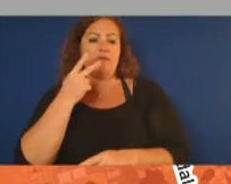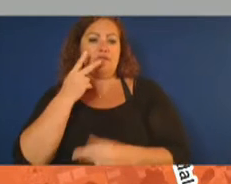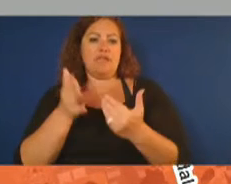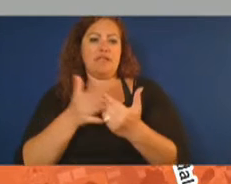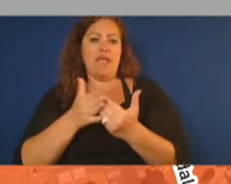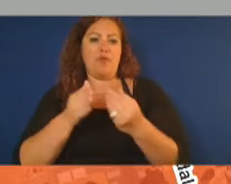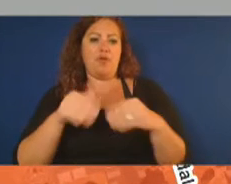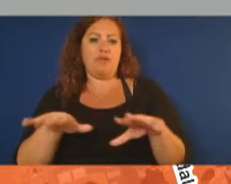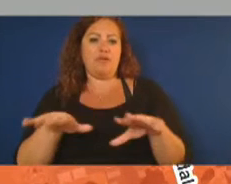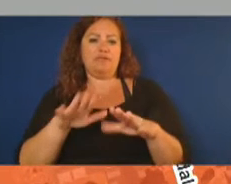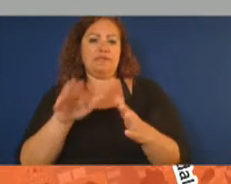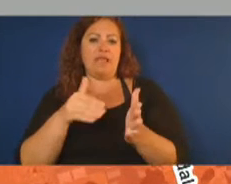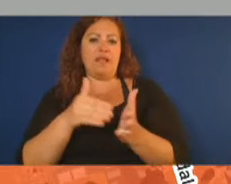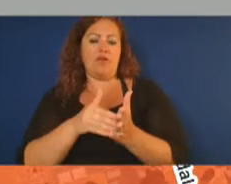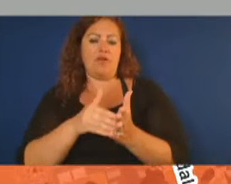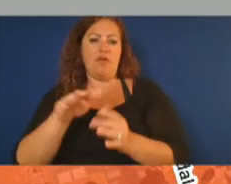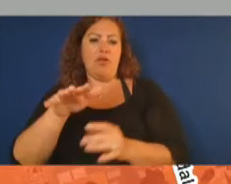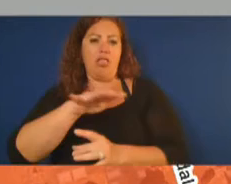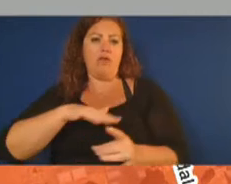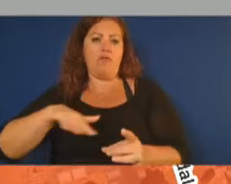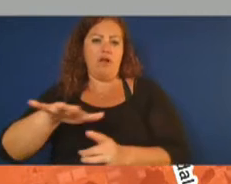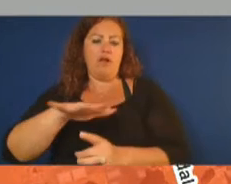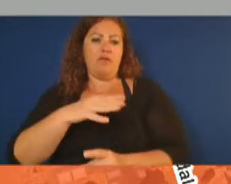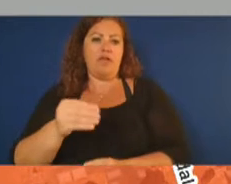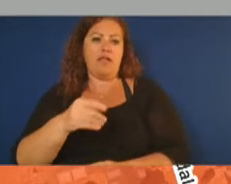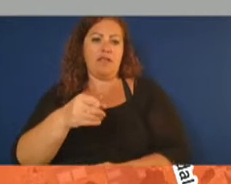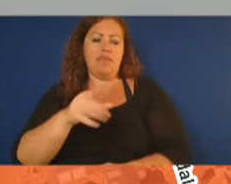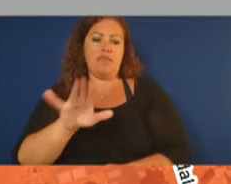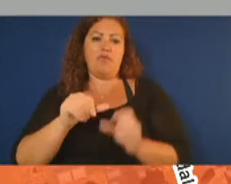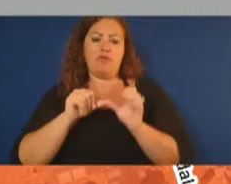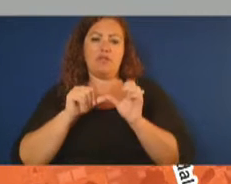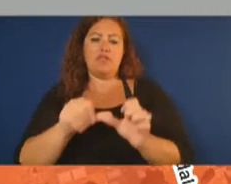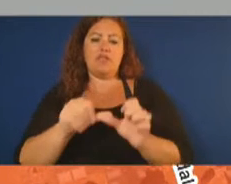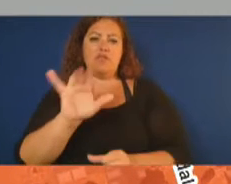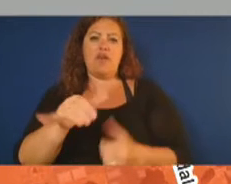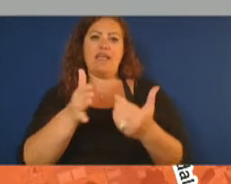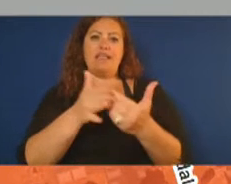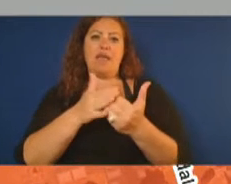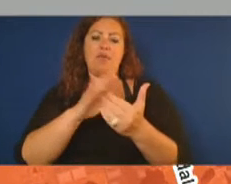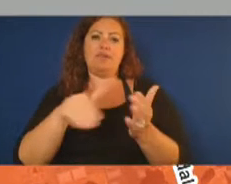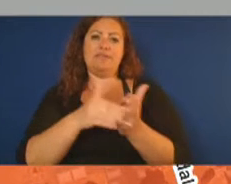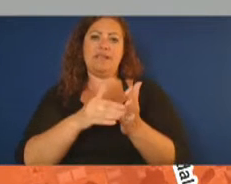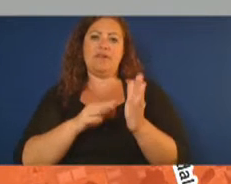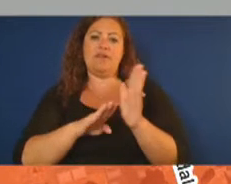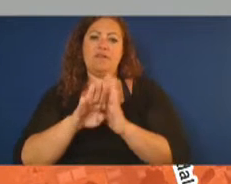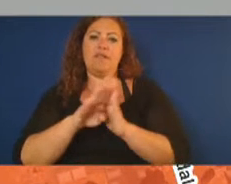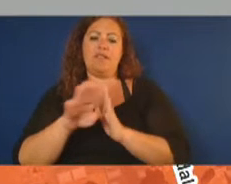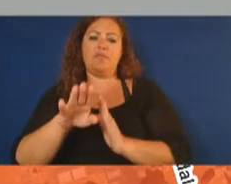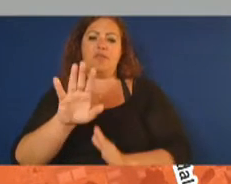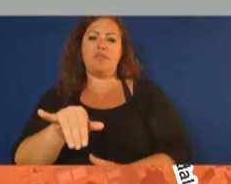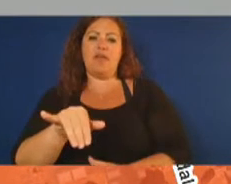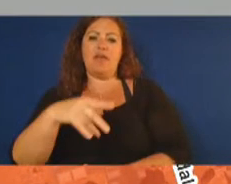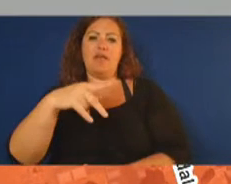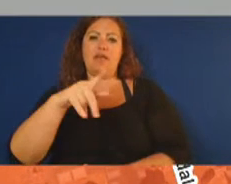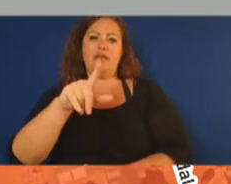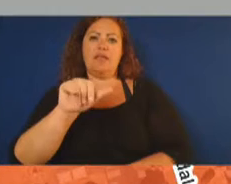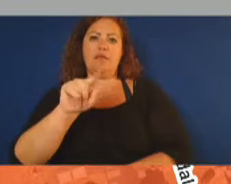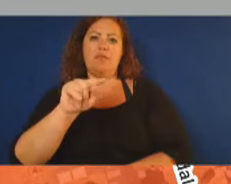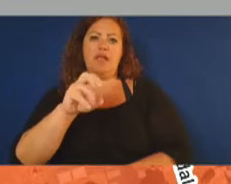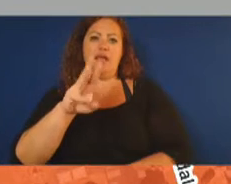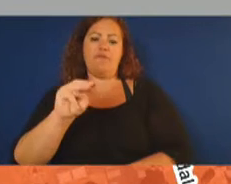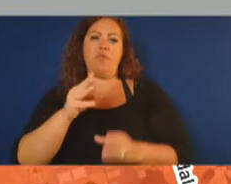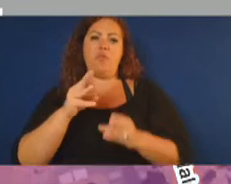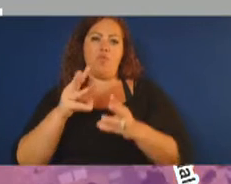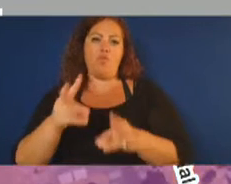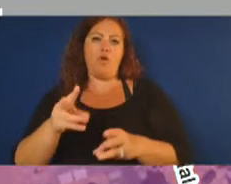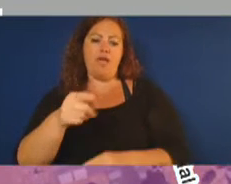this uh and this would continue that neighborhood center development path in that platform way that you see uh just